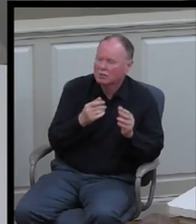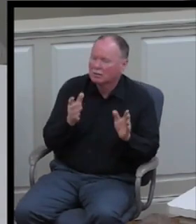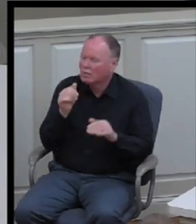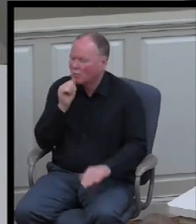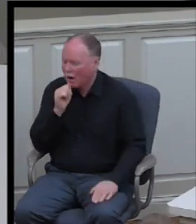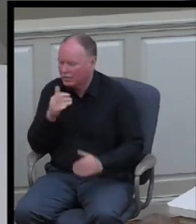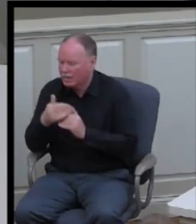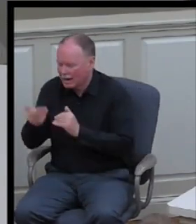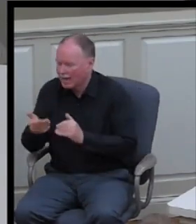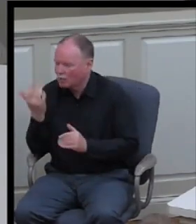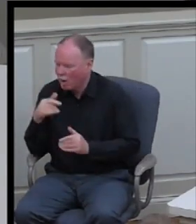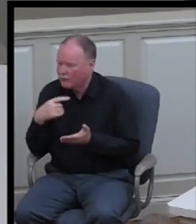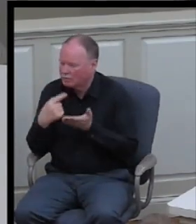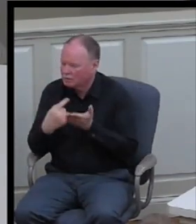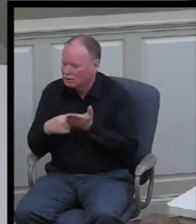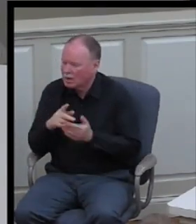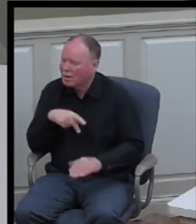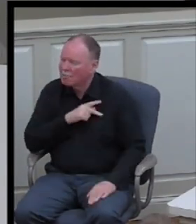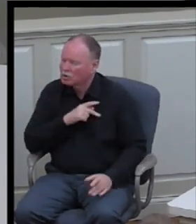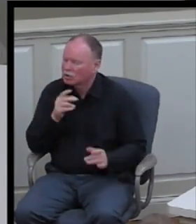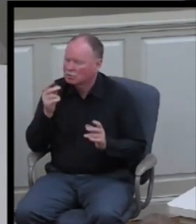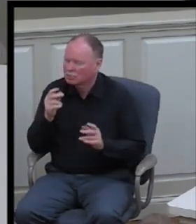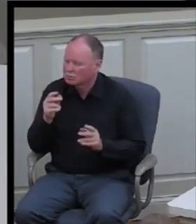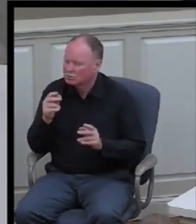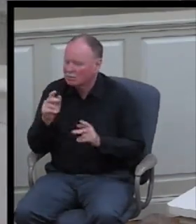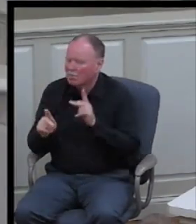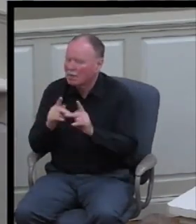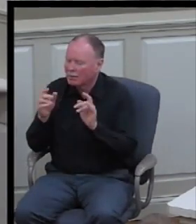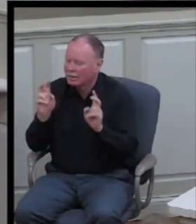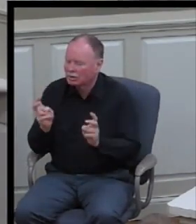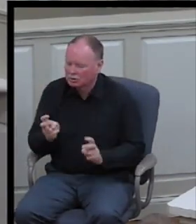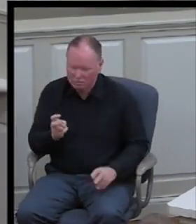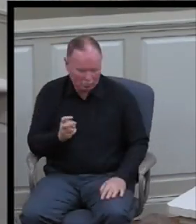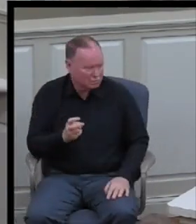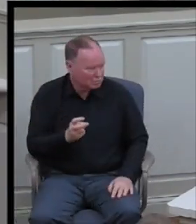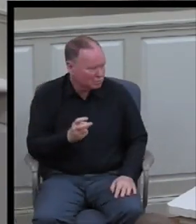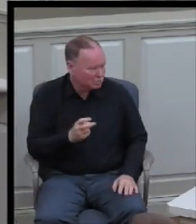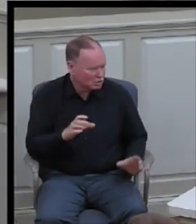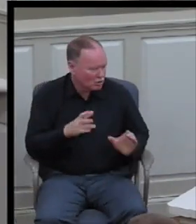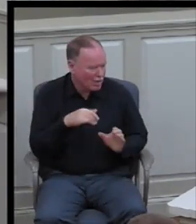the purpose of discussing personnel matters. You're doing that in honor of Mr. Atkins, I know.